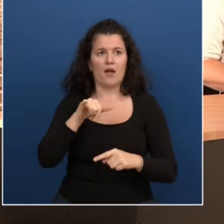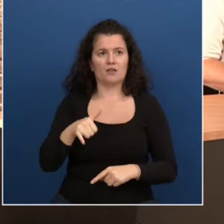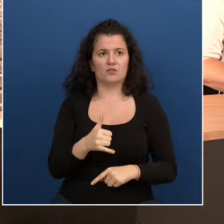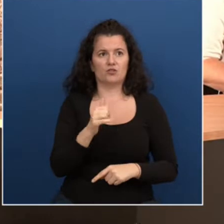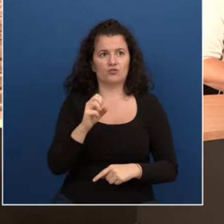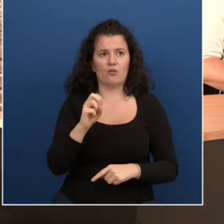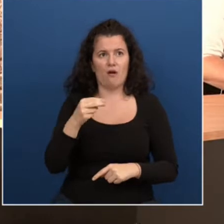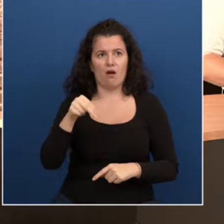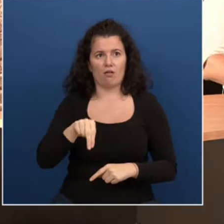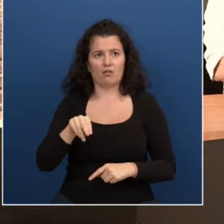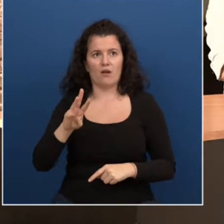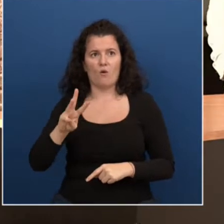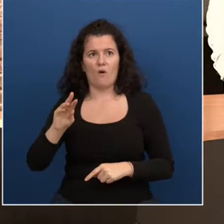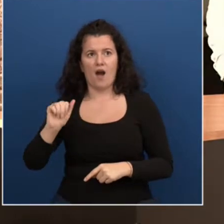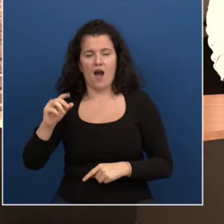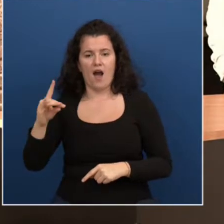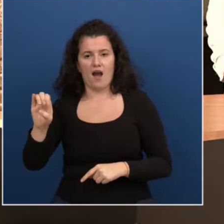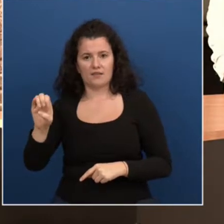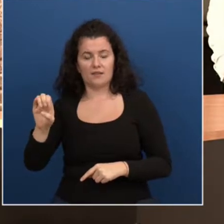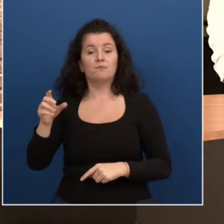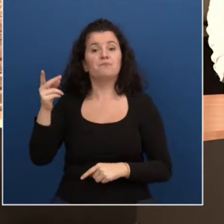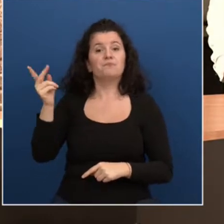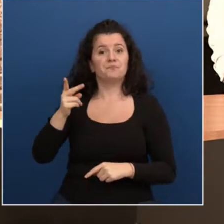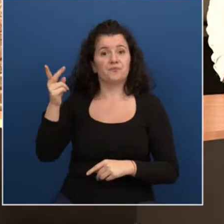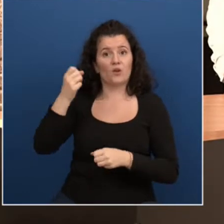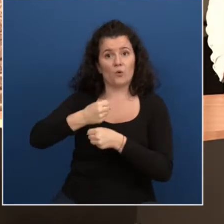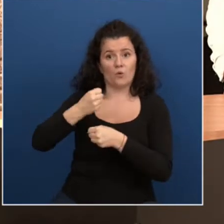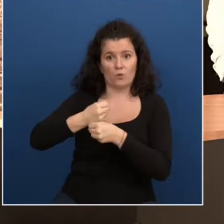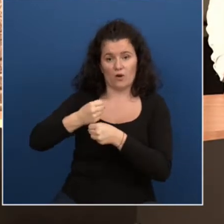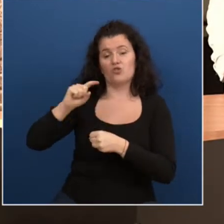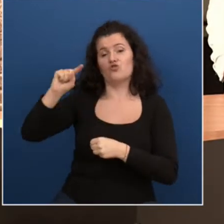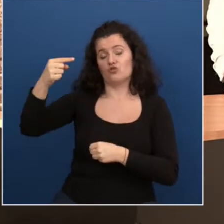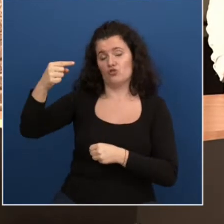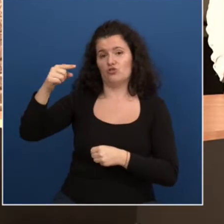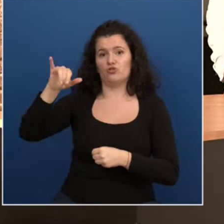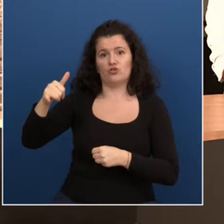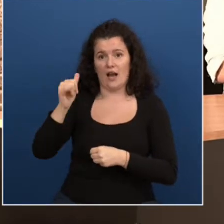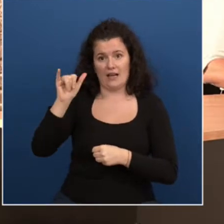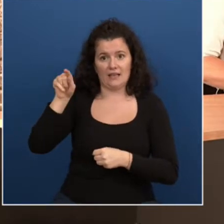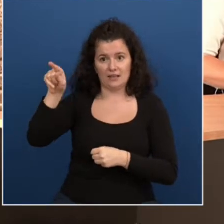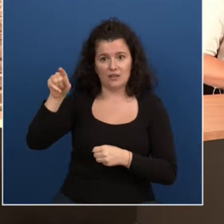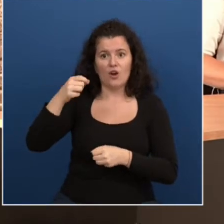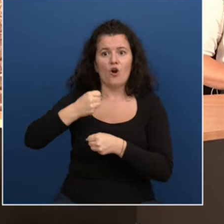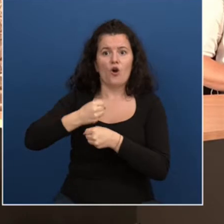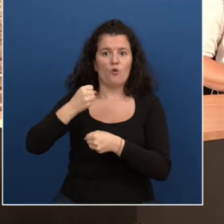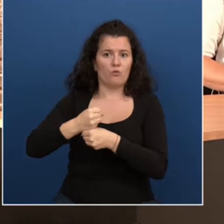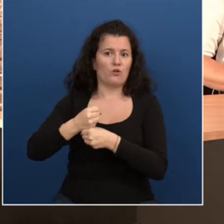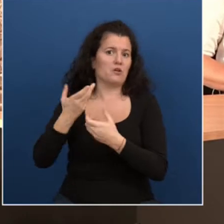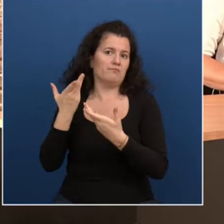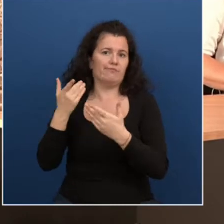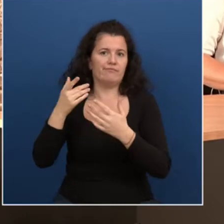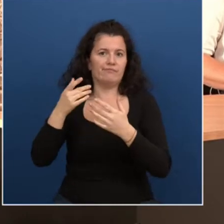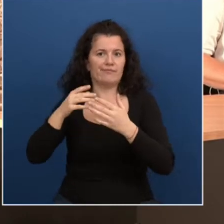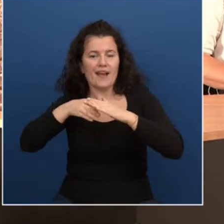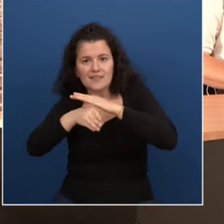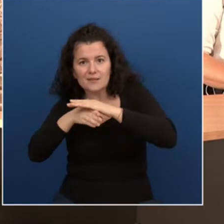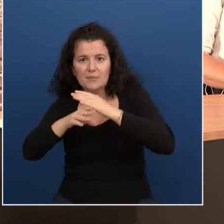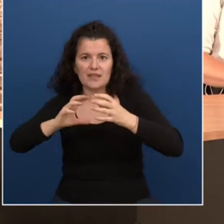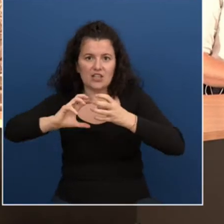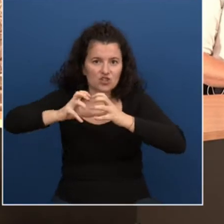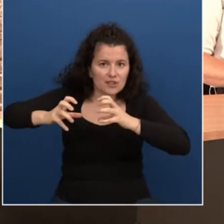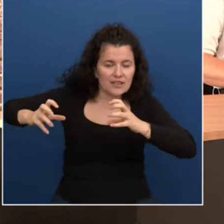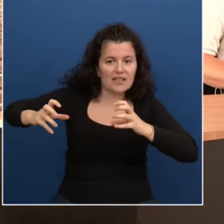engineer, building change from the code up. Within a year, she traveled, I think, at